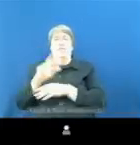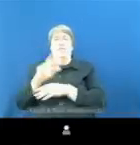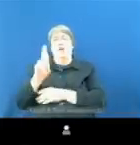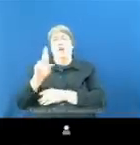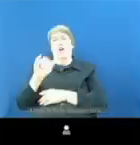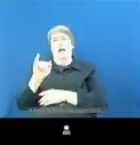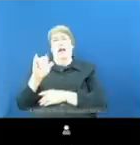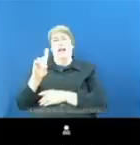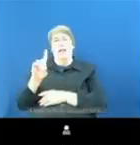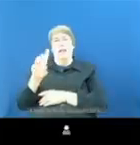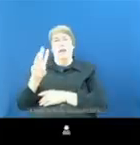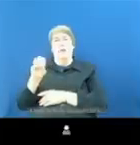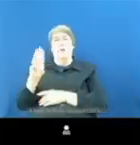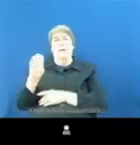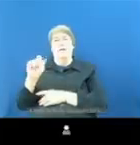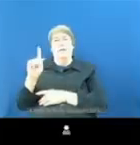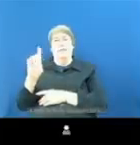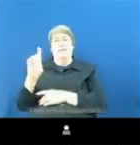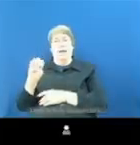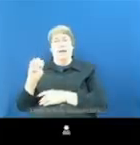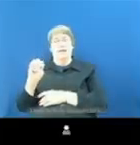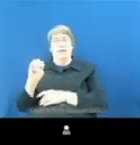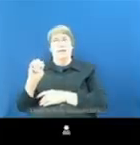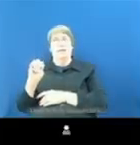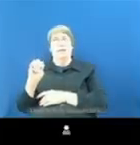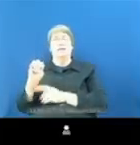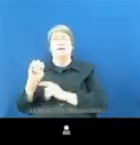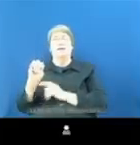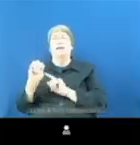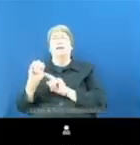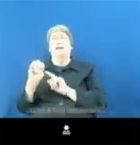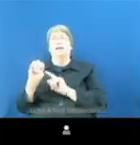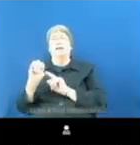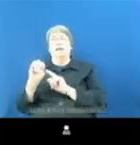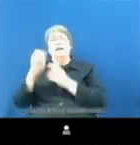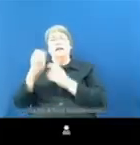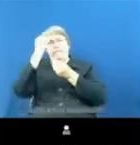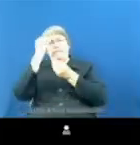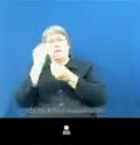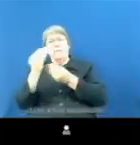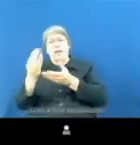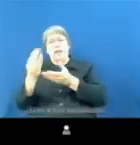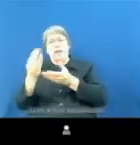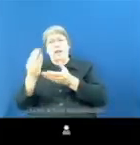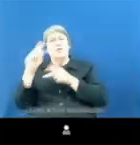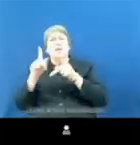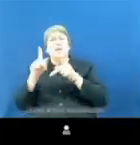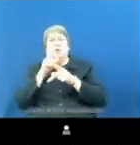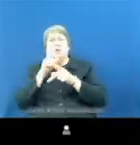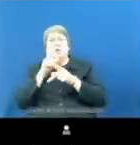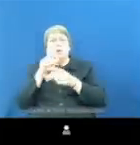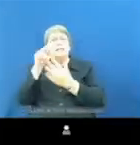the information that's presented for people who want to take the SCL. There's a reading list.